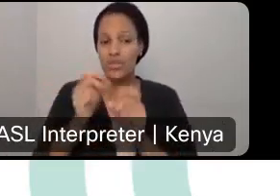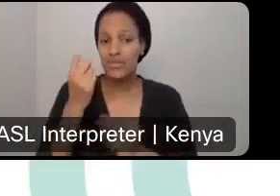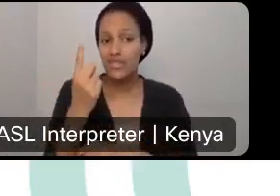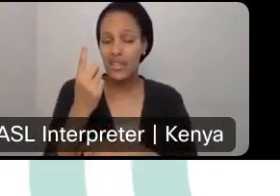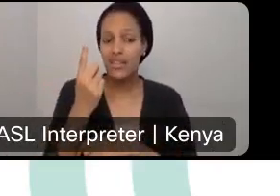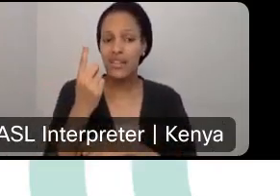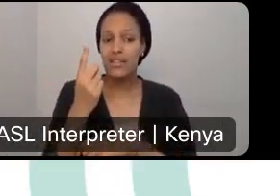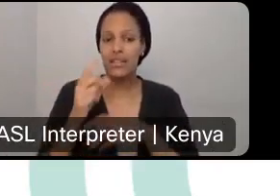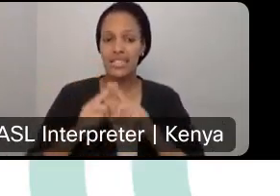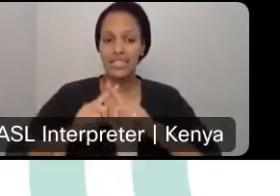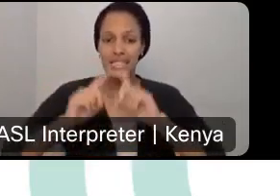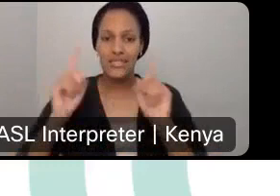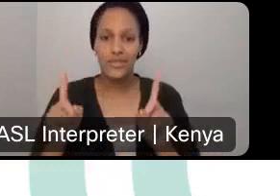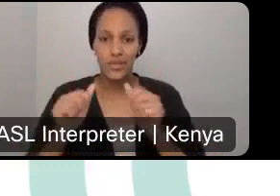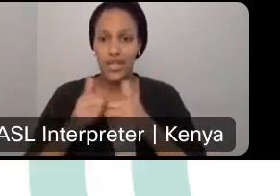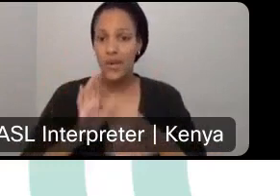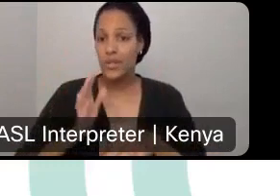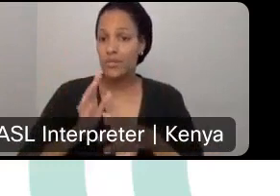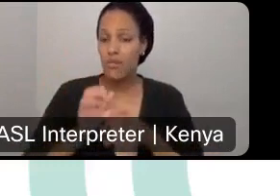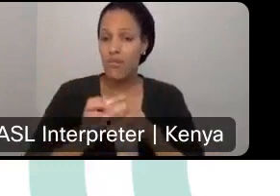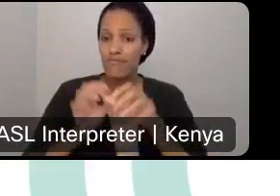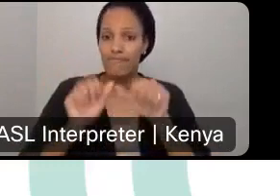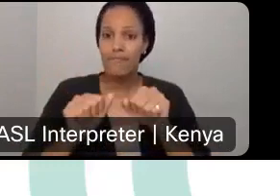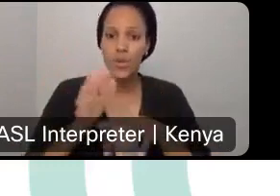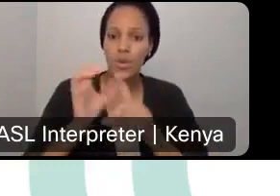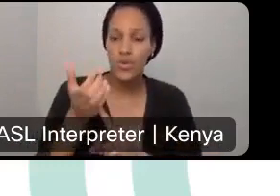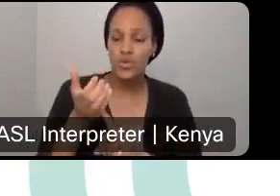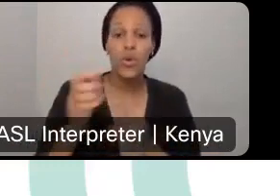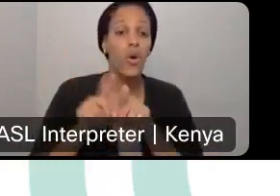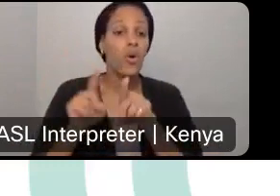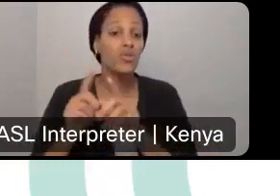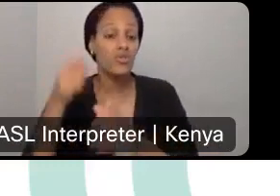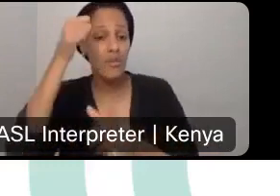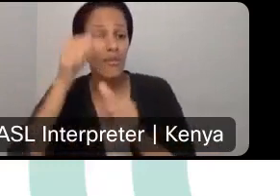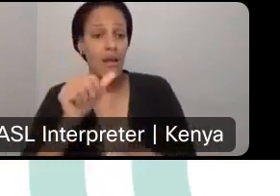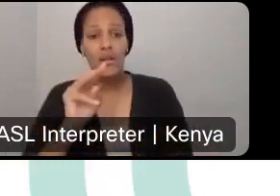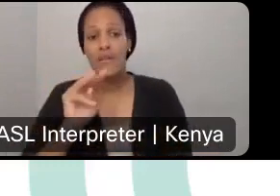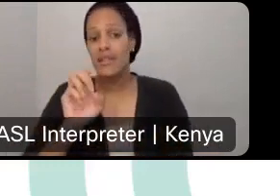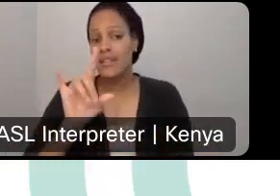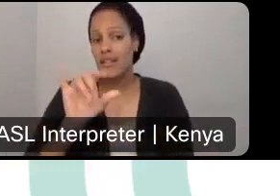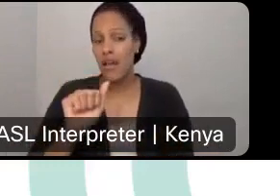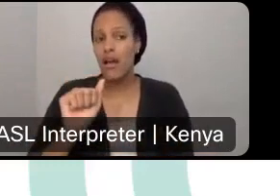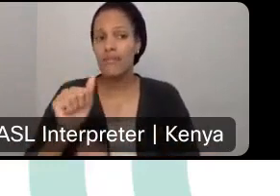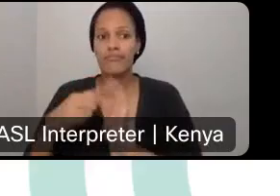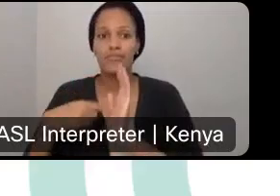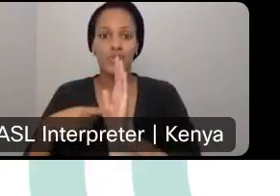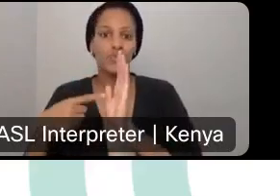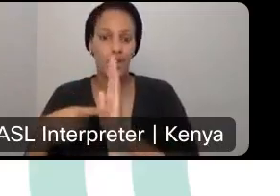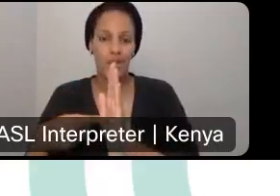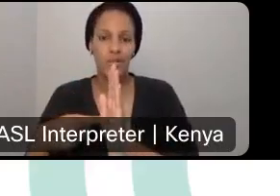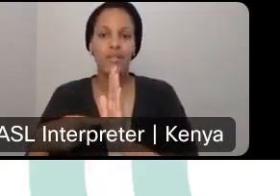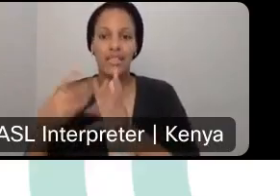dominant culture. And we can remember media portrayals as an example of these perceptions and bias.